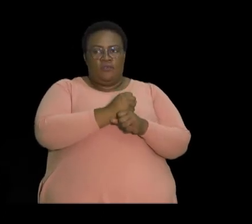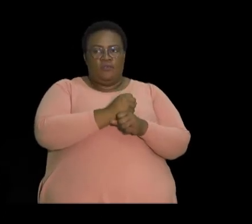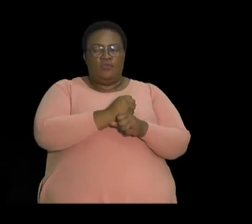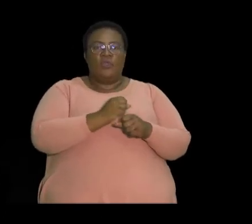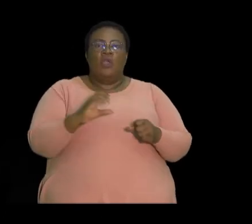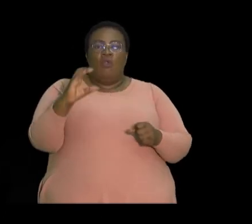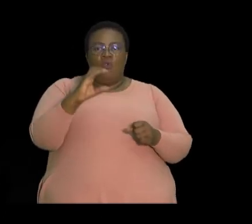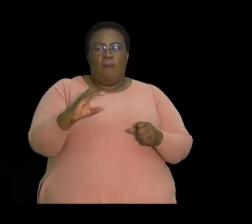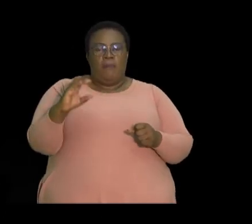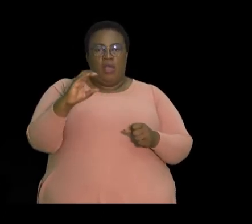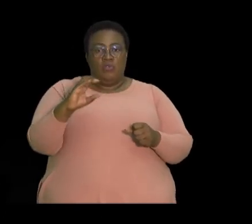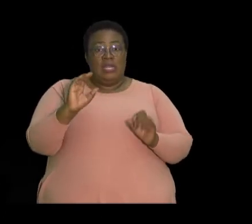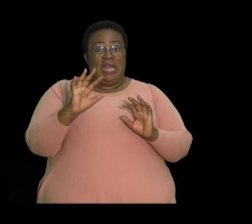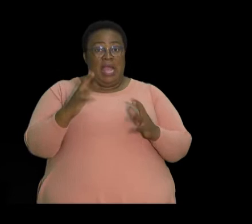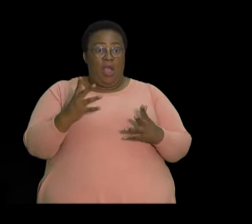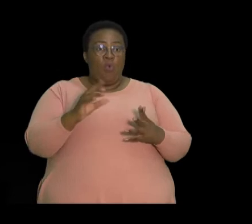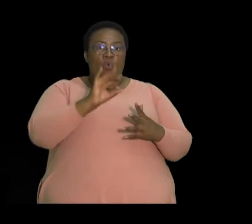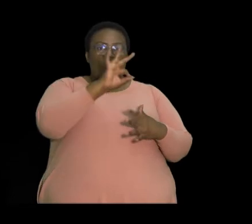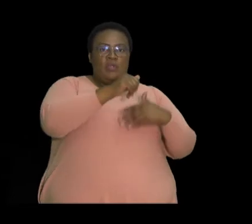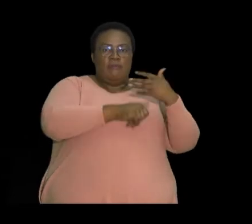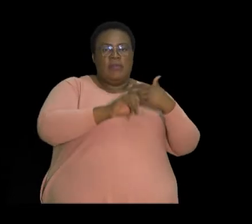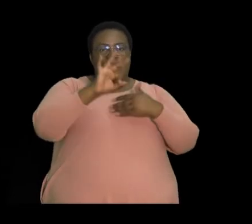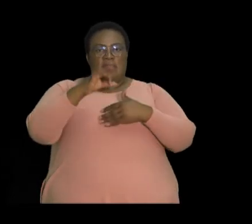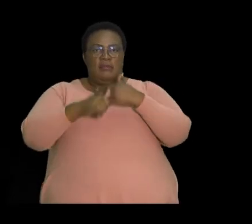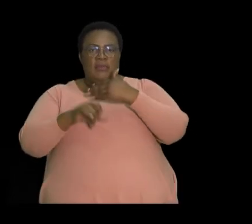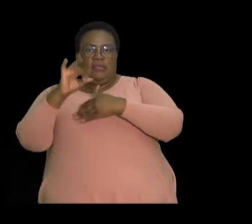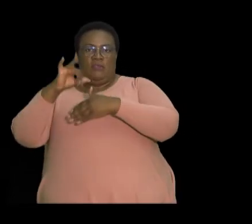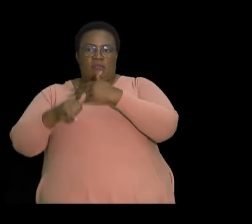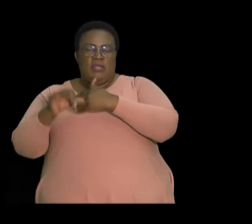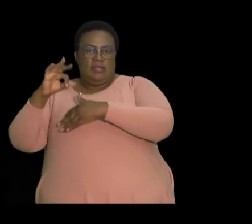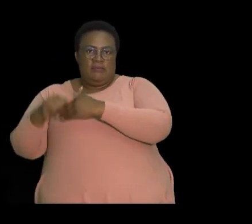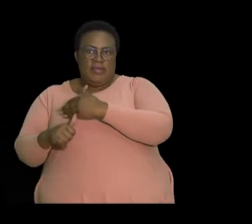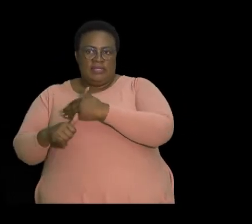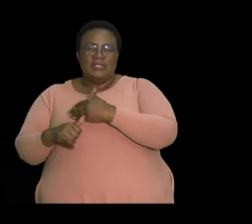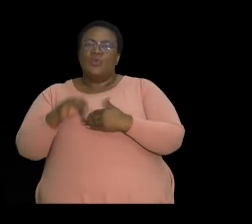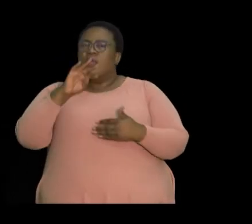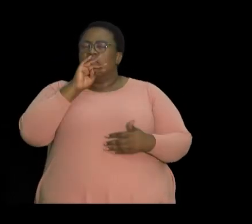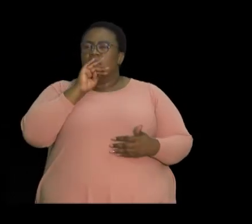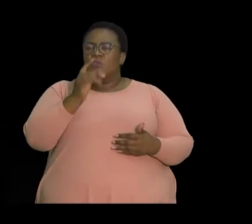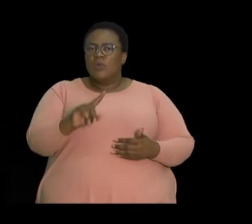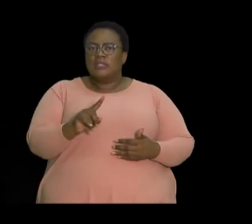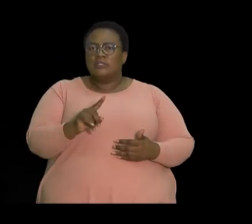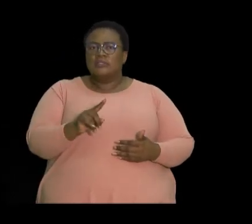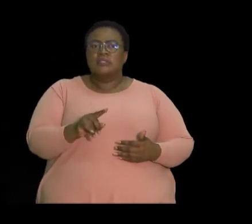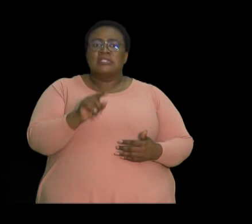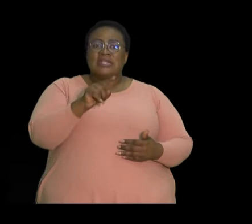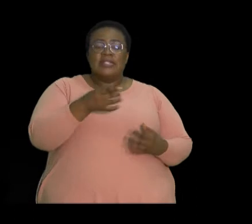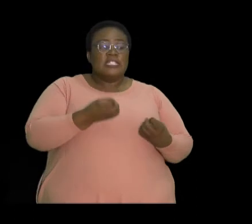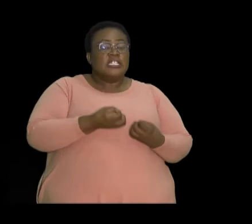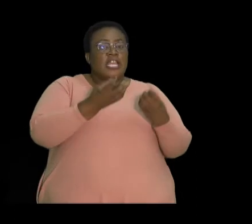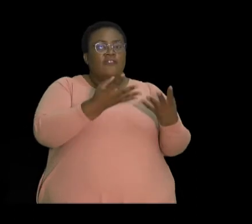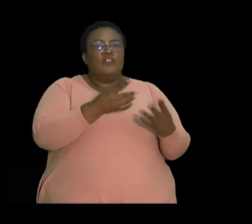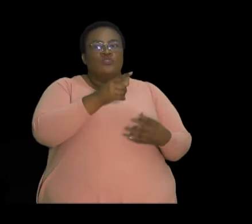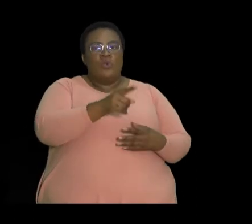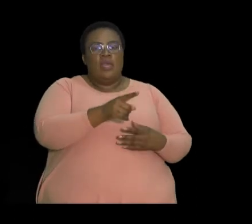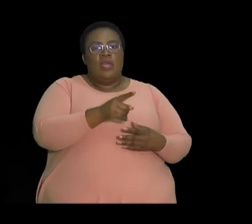compounded quarterly. Remember, the concept of compounded quarterly means that this is given to